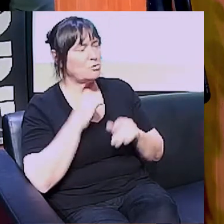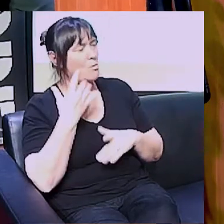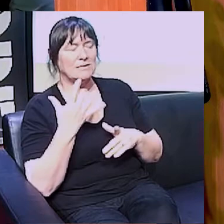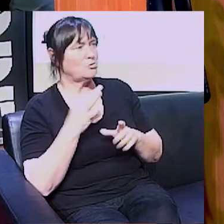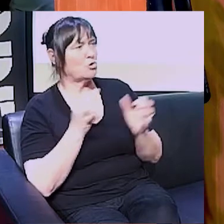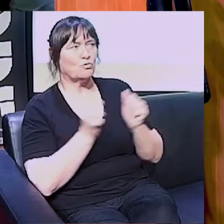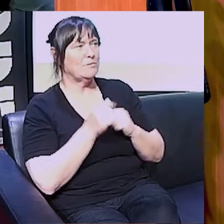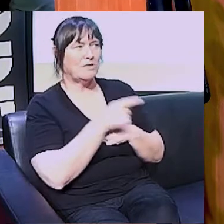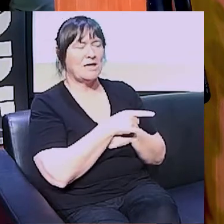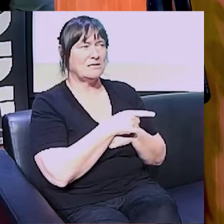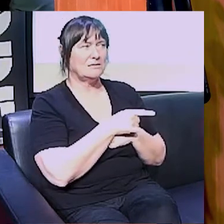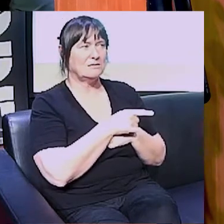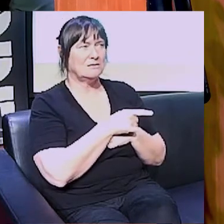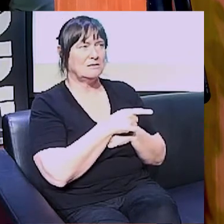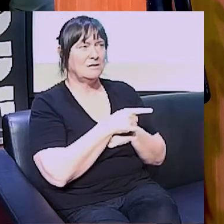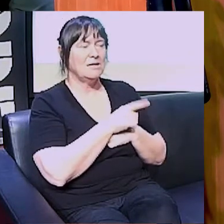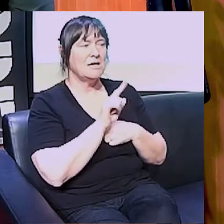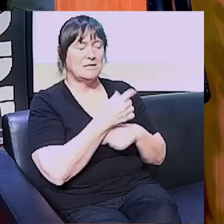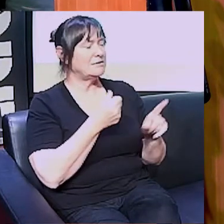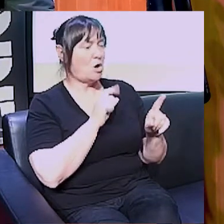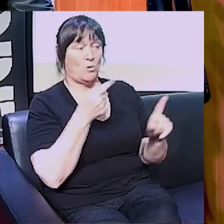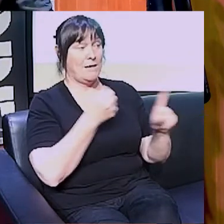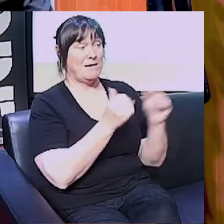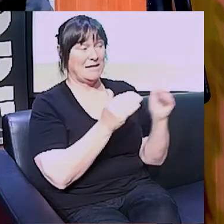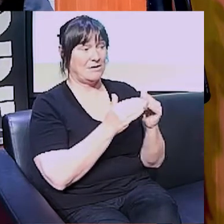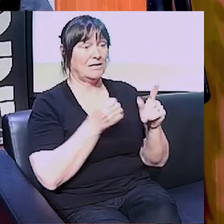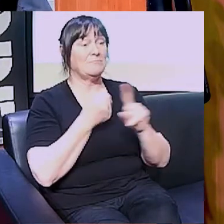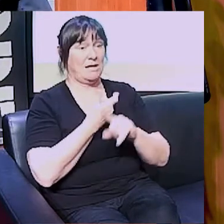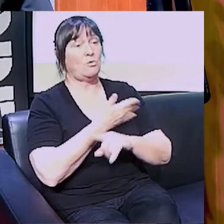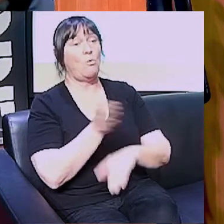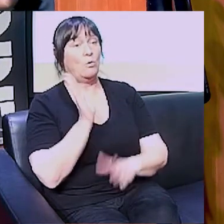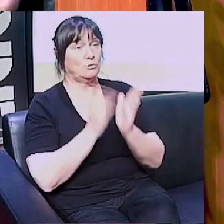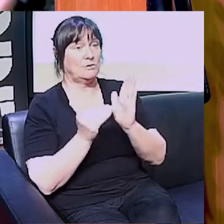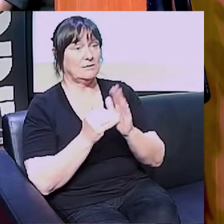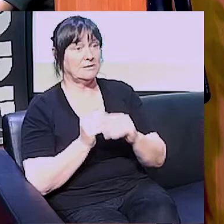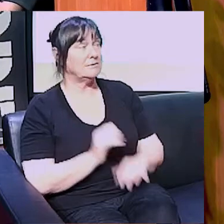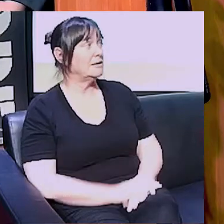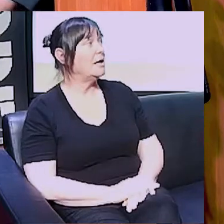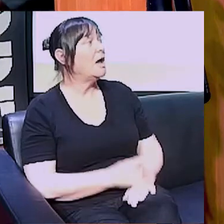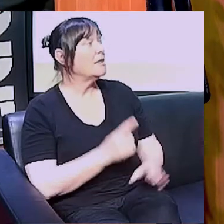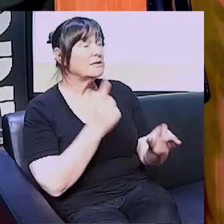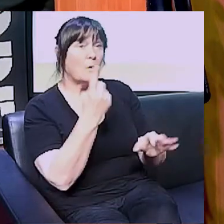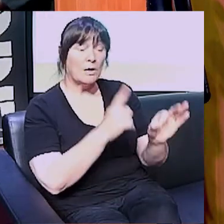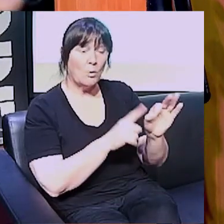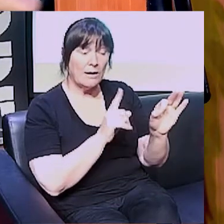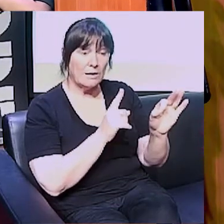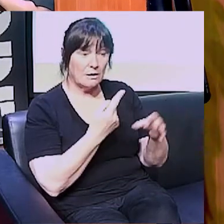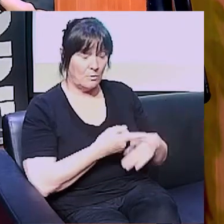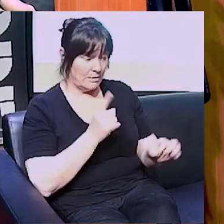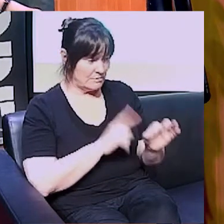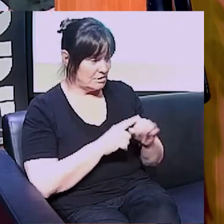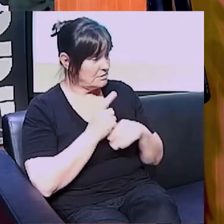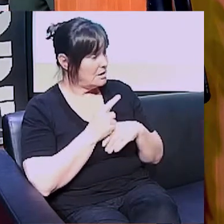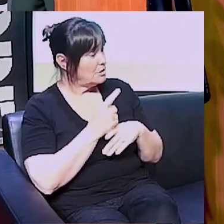will, because it doesn't just affect housing, it affects every New Zealander. Jimmy, any quick questions from text? Just a quick one. Someone wonders if New Zealand First has